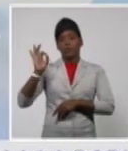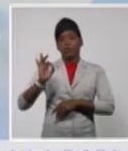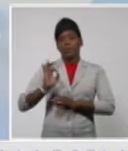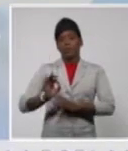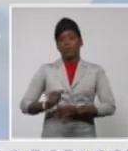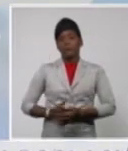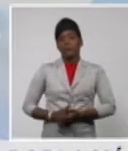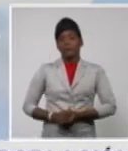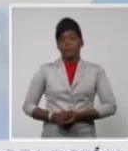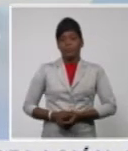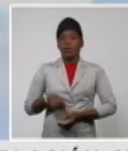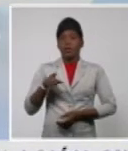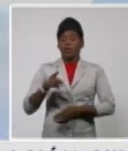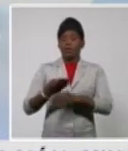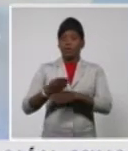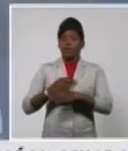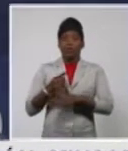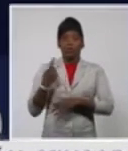lower than the global rate of